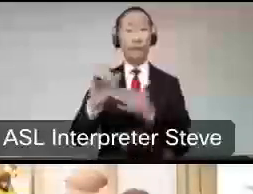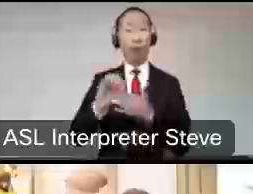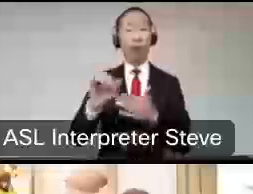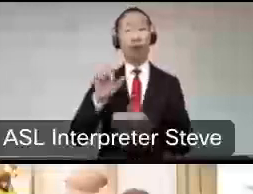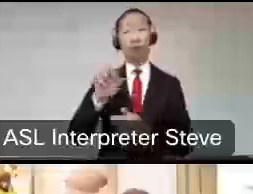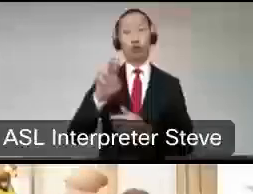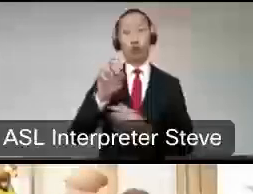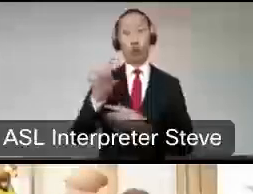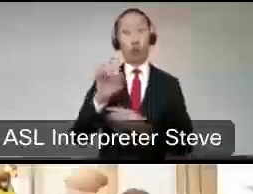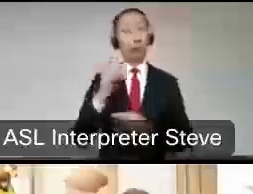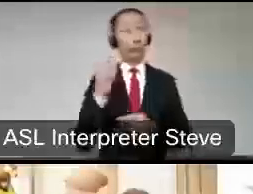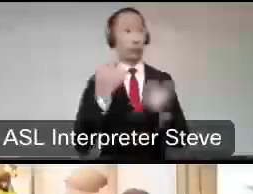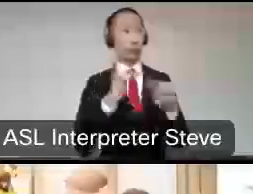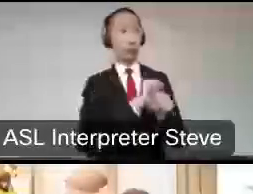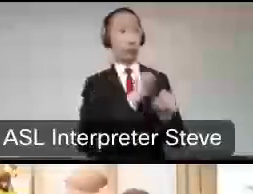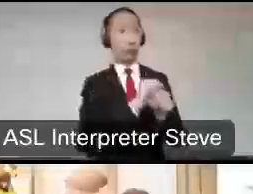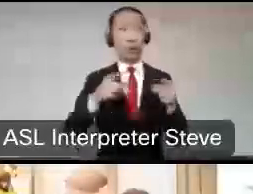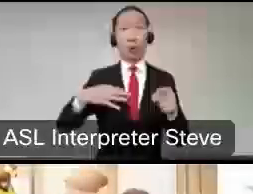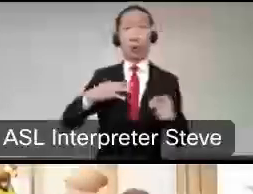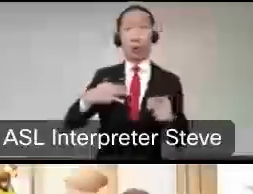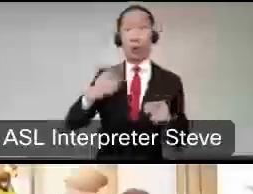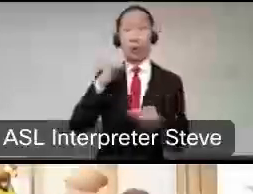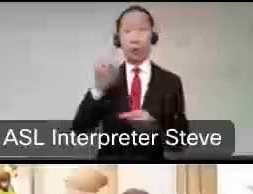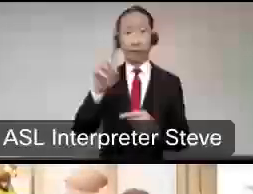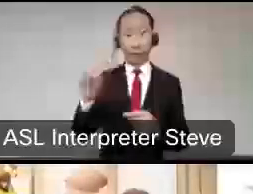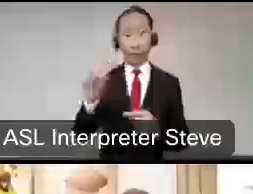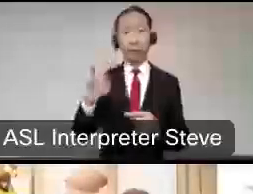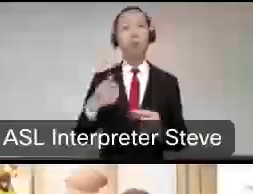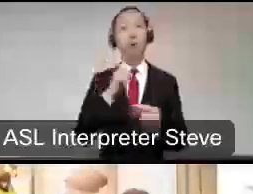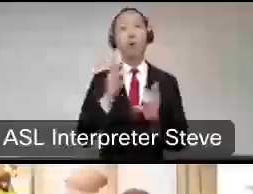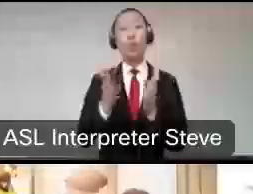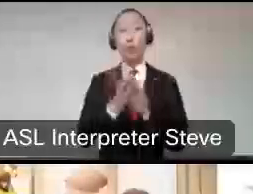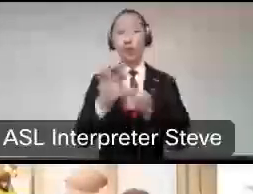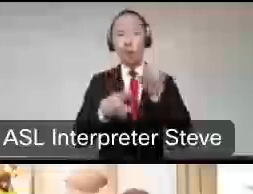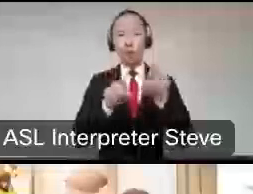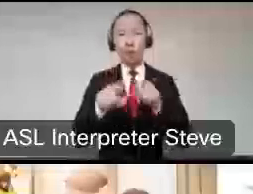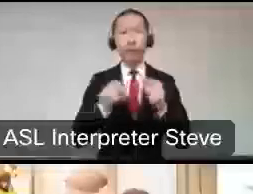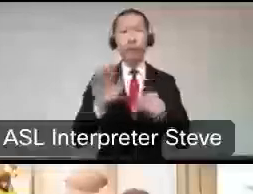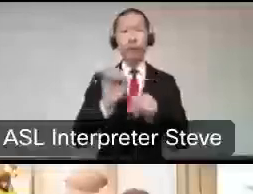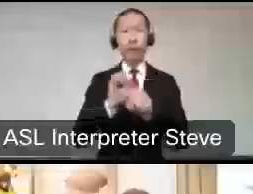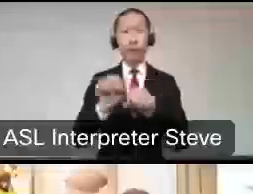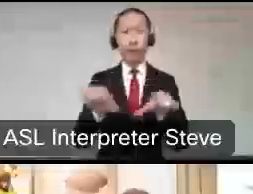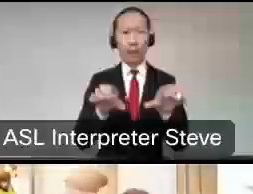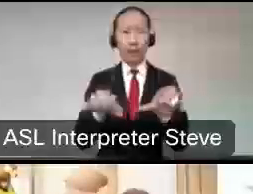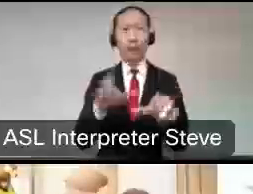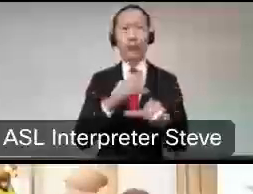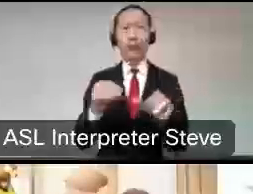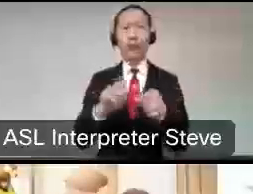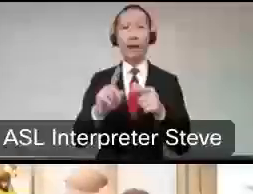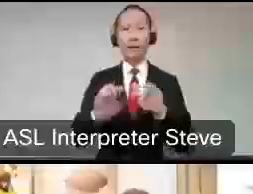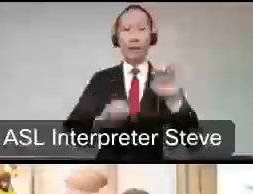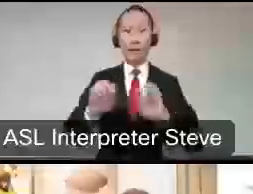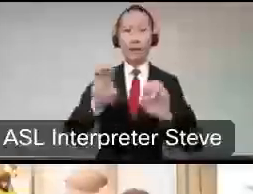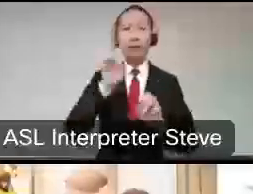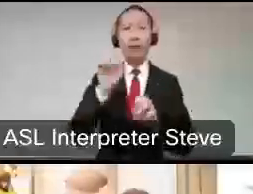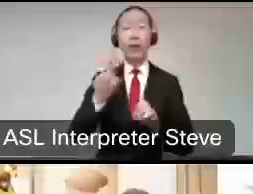So if someone is still working while they apply for disability, we will ask questions about their work activity and evaluate it to determine if